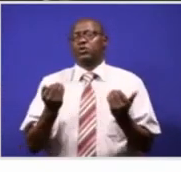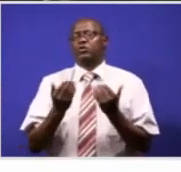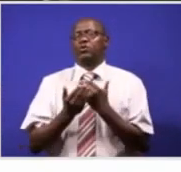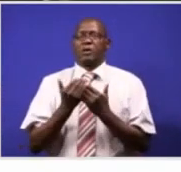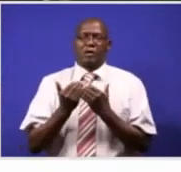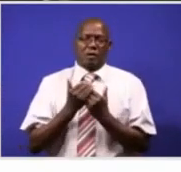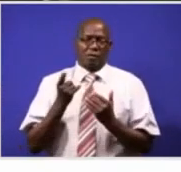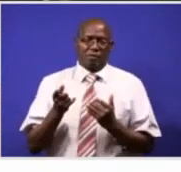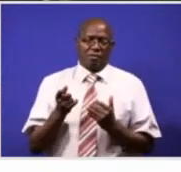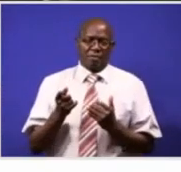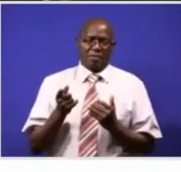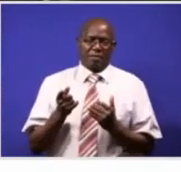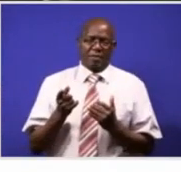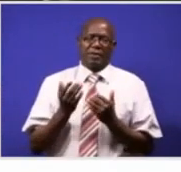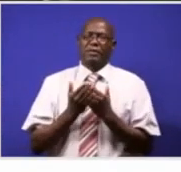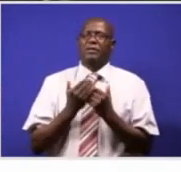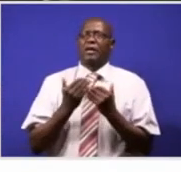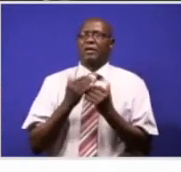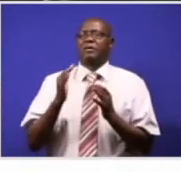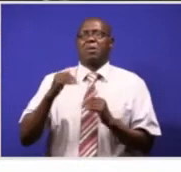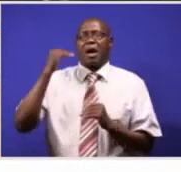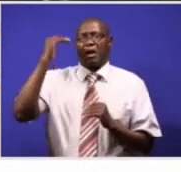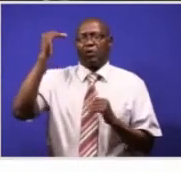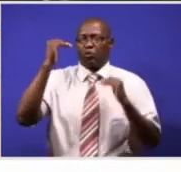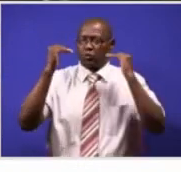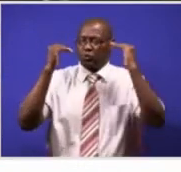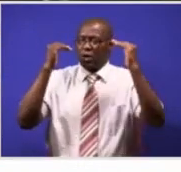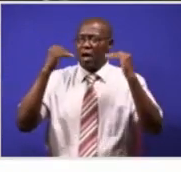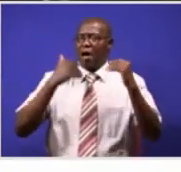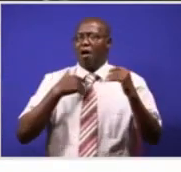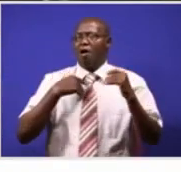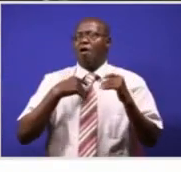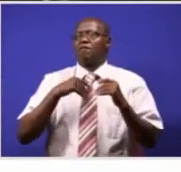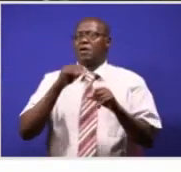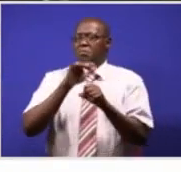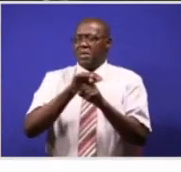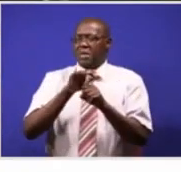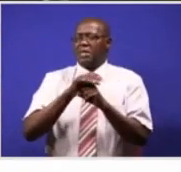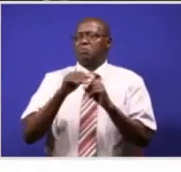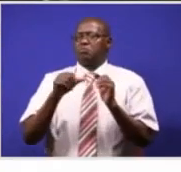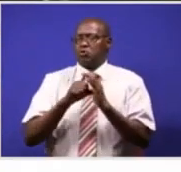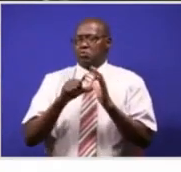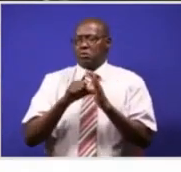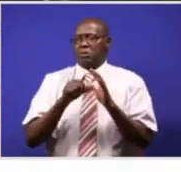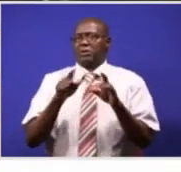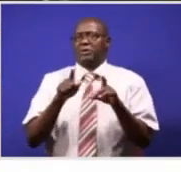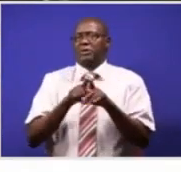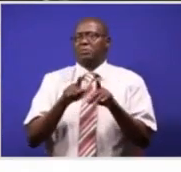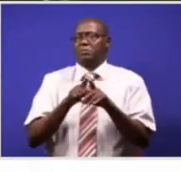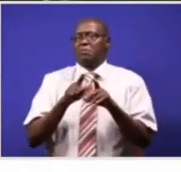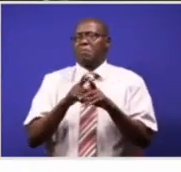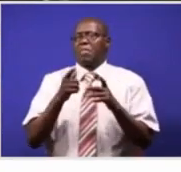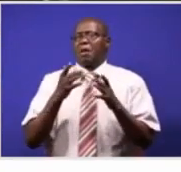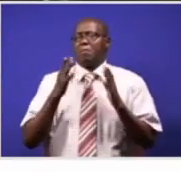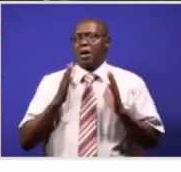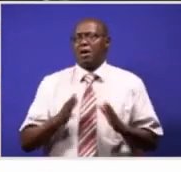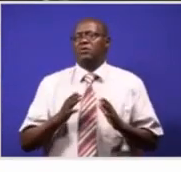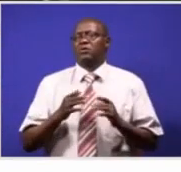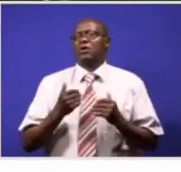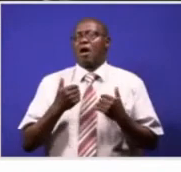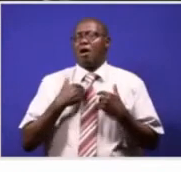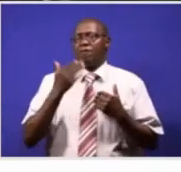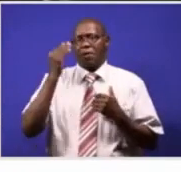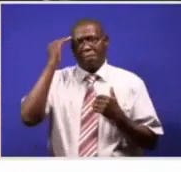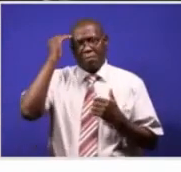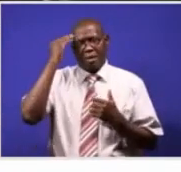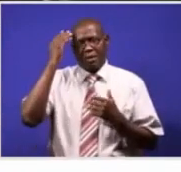spared. We want other adults who have multiple problems, persons even with already underlying